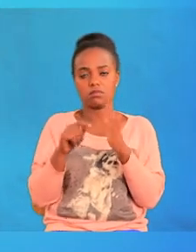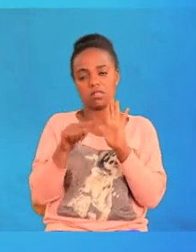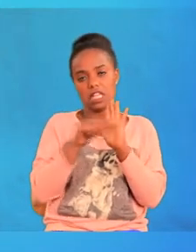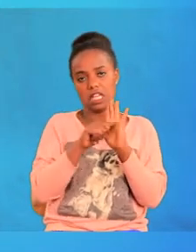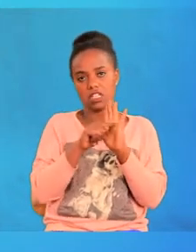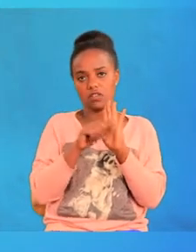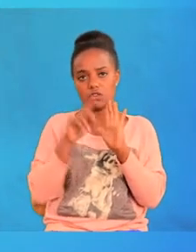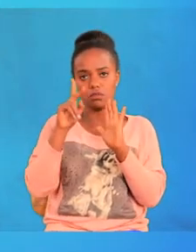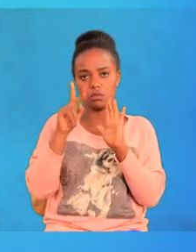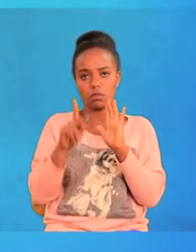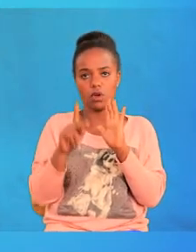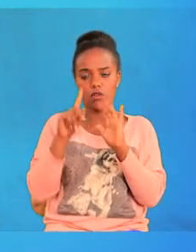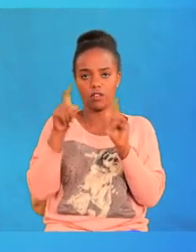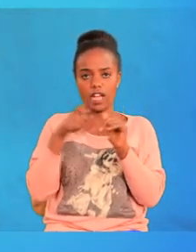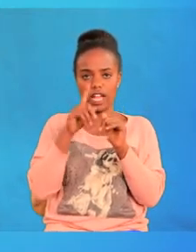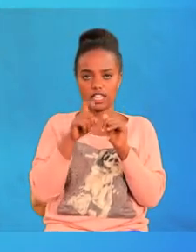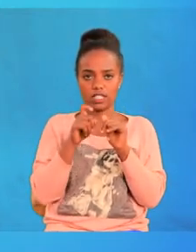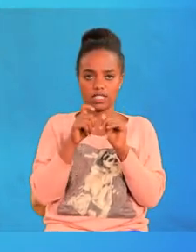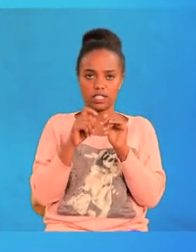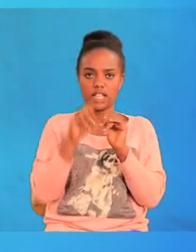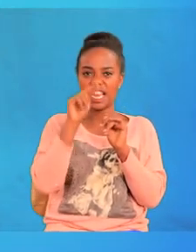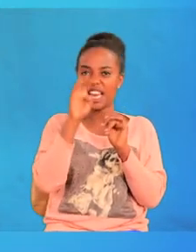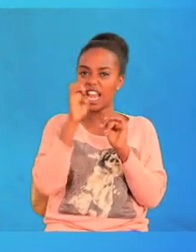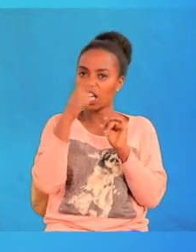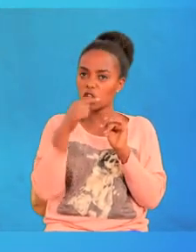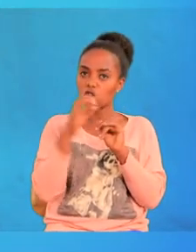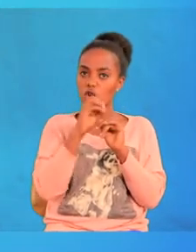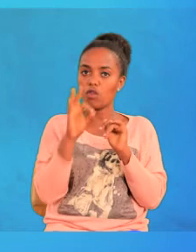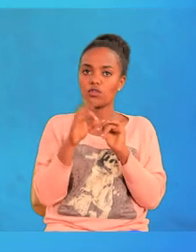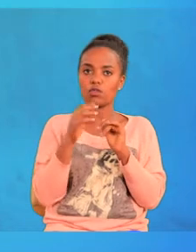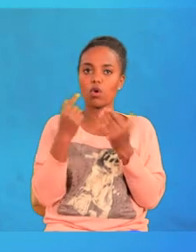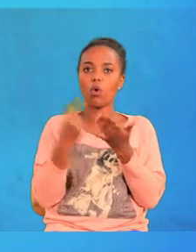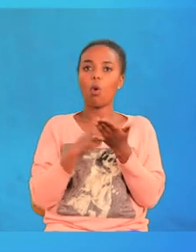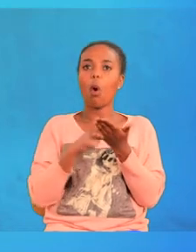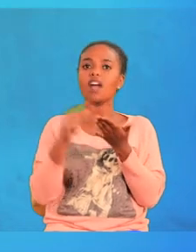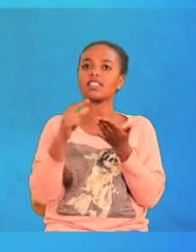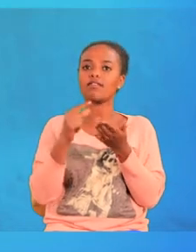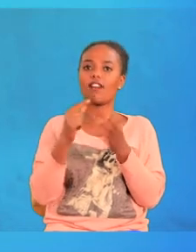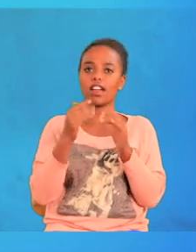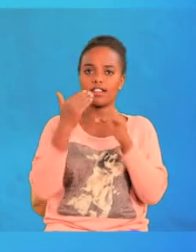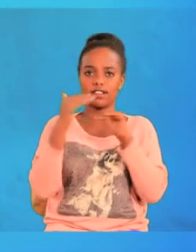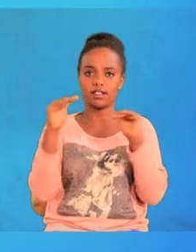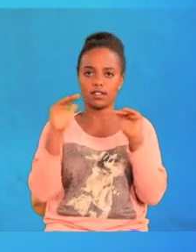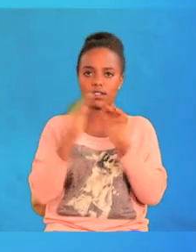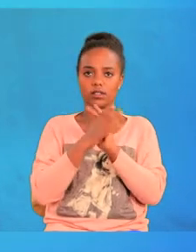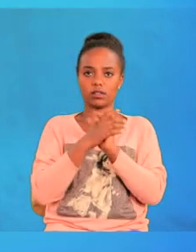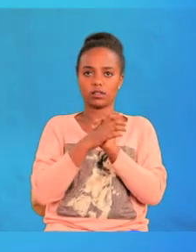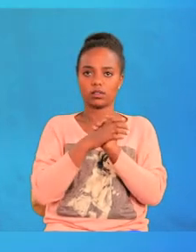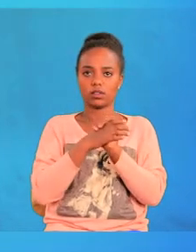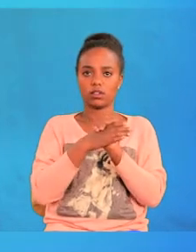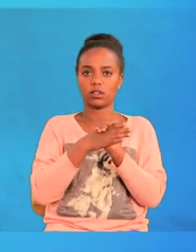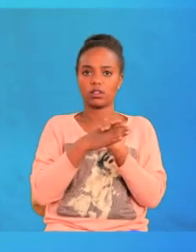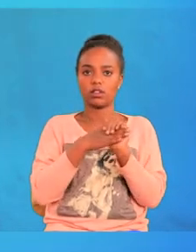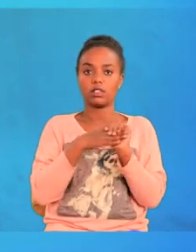x. This is how to determine the negation of quantifiers. Now, let's see